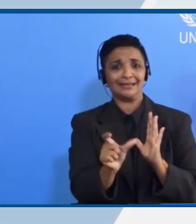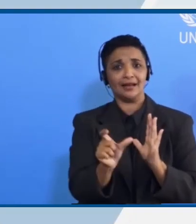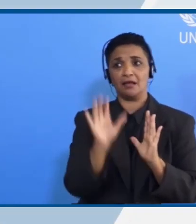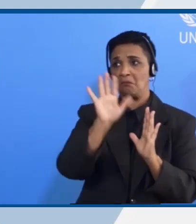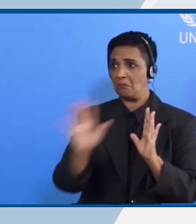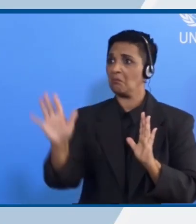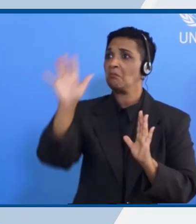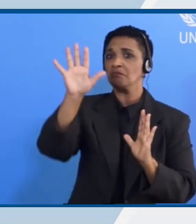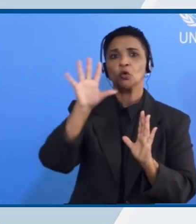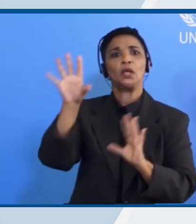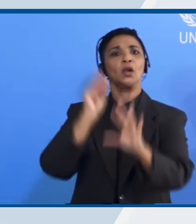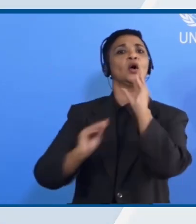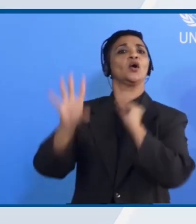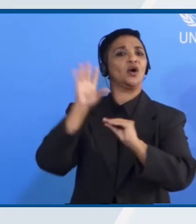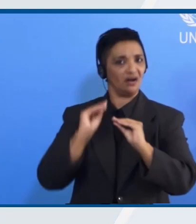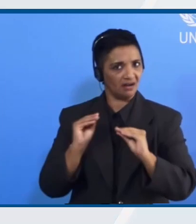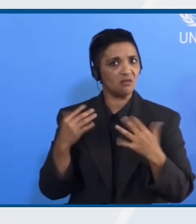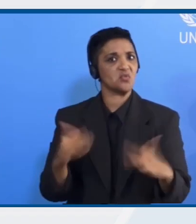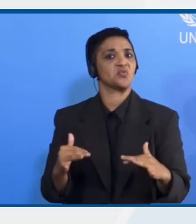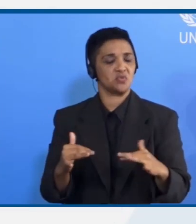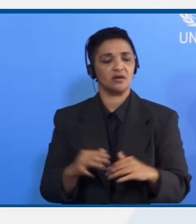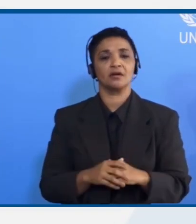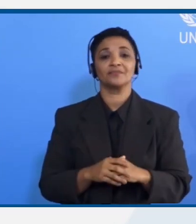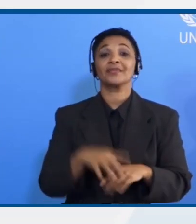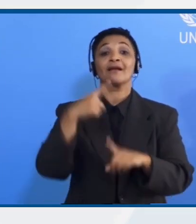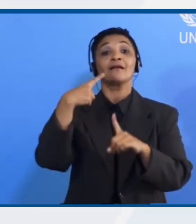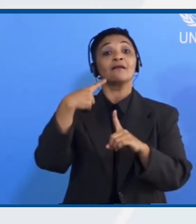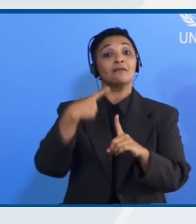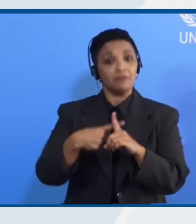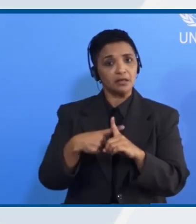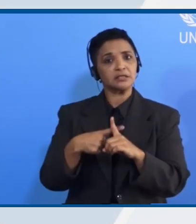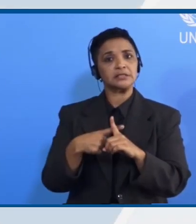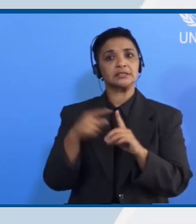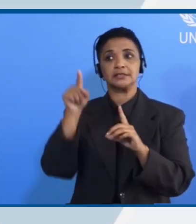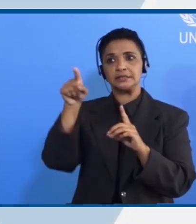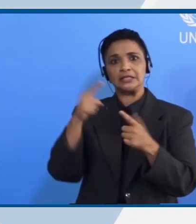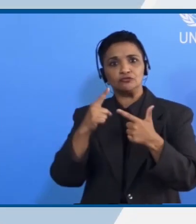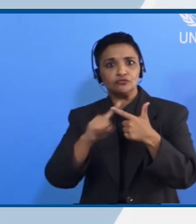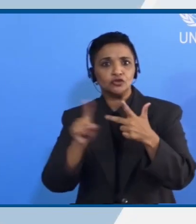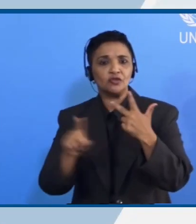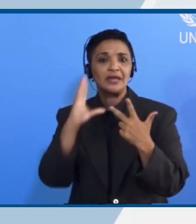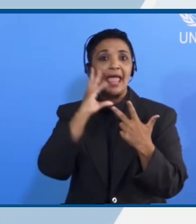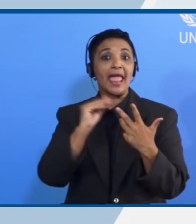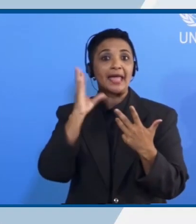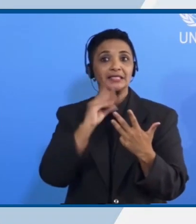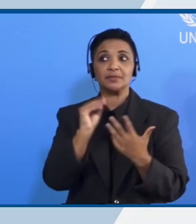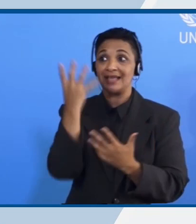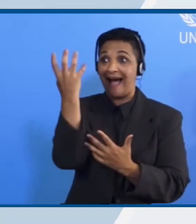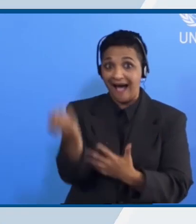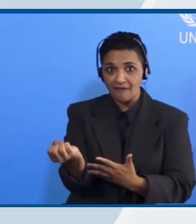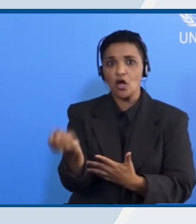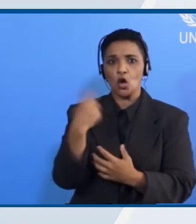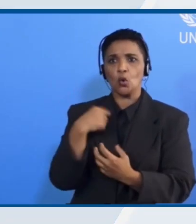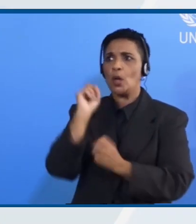in our local context. And we we can import these kind of experiences in our